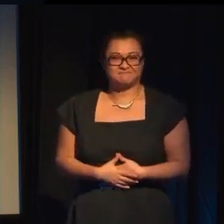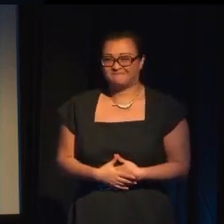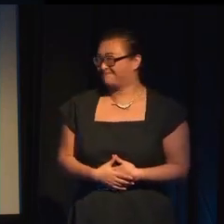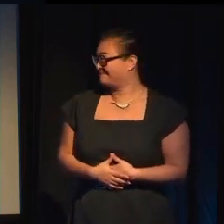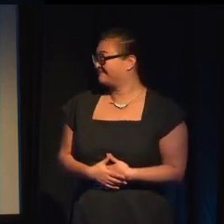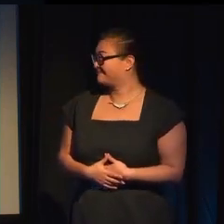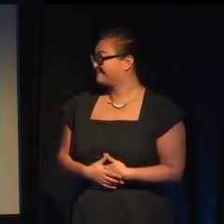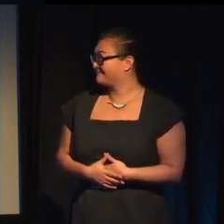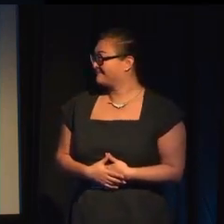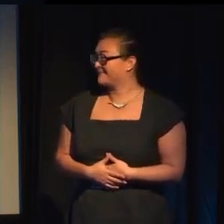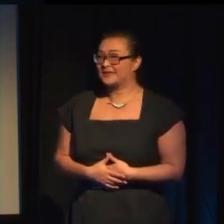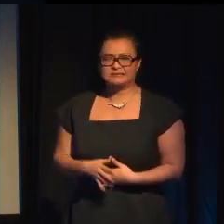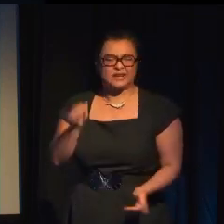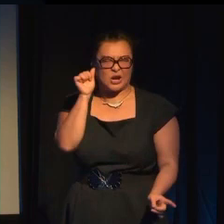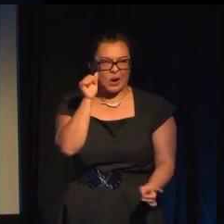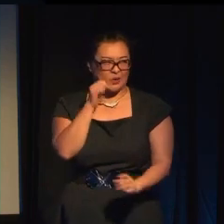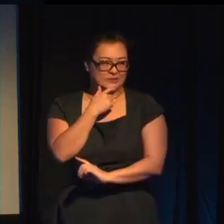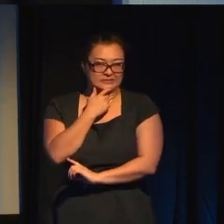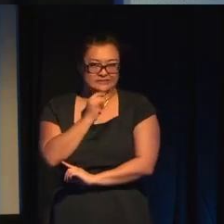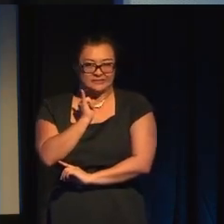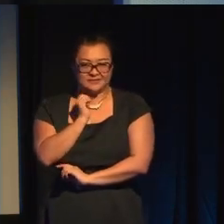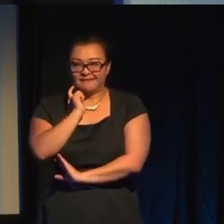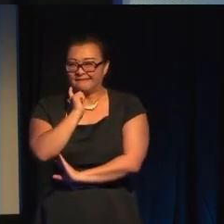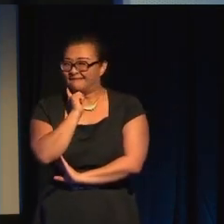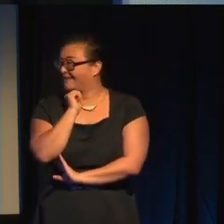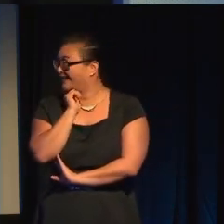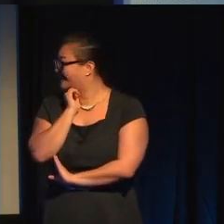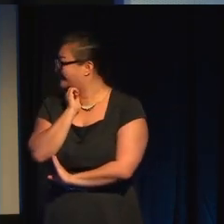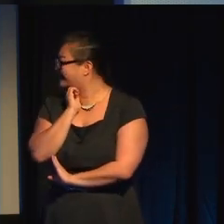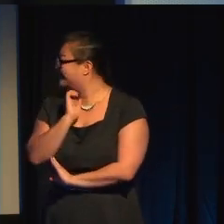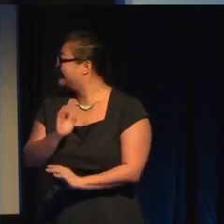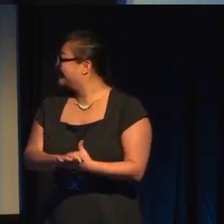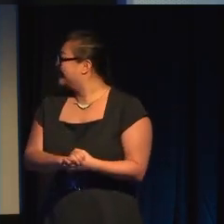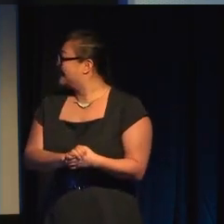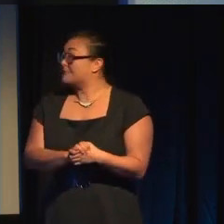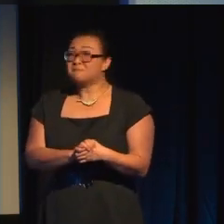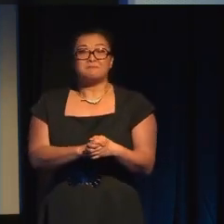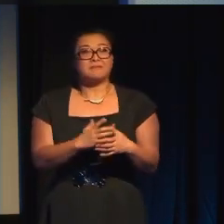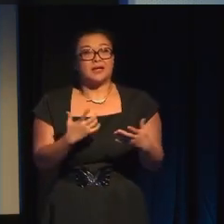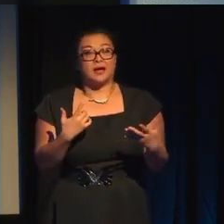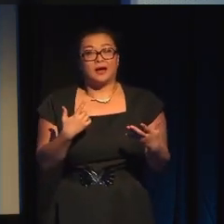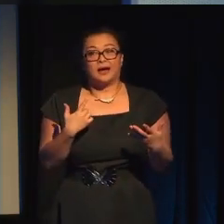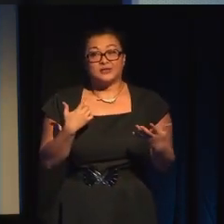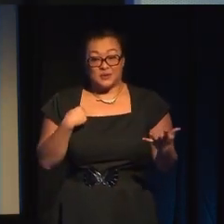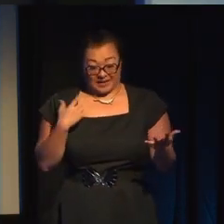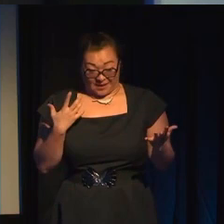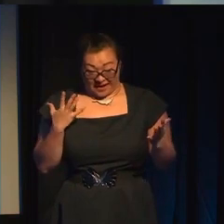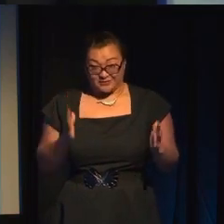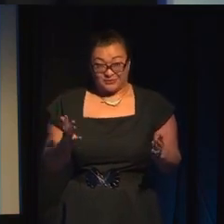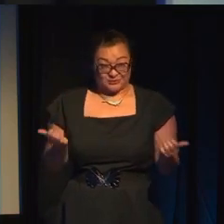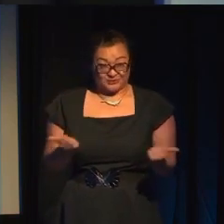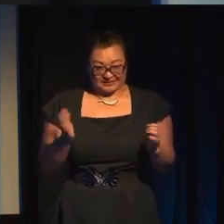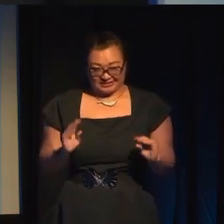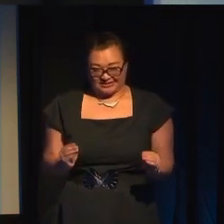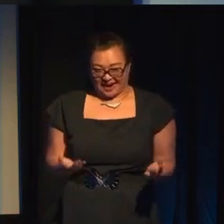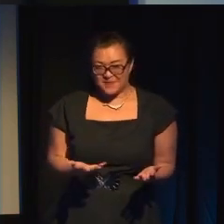I know. So I'm going to have to conclude, and if there is